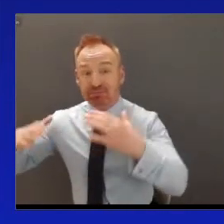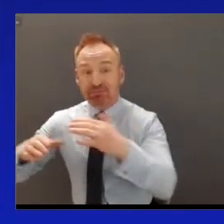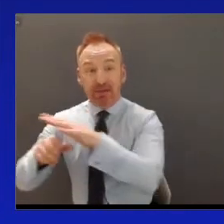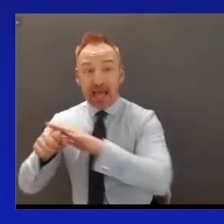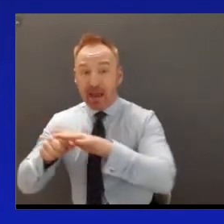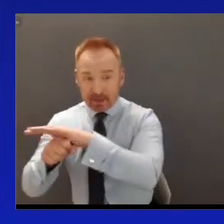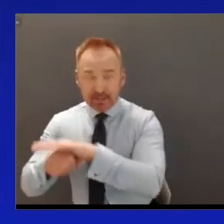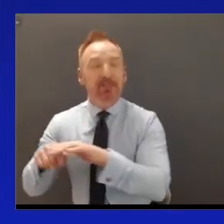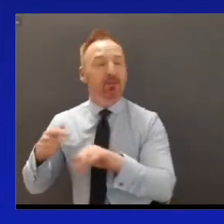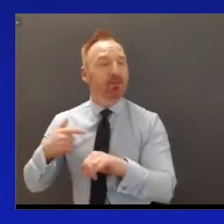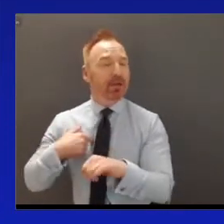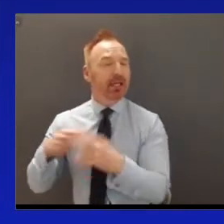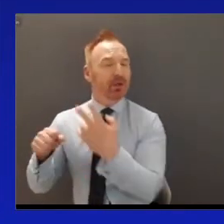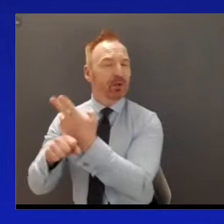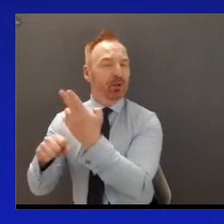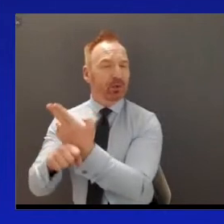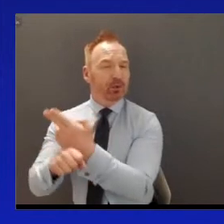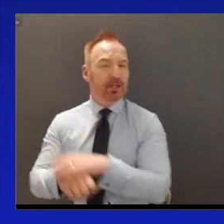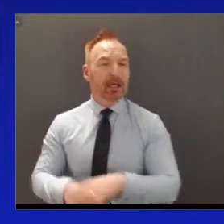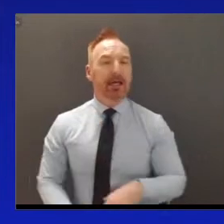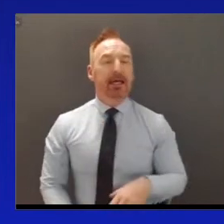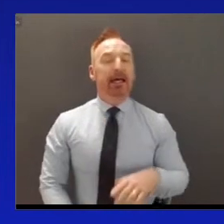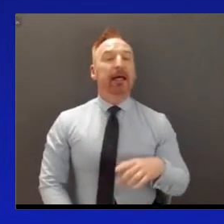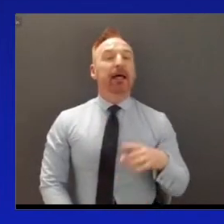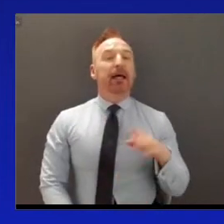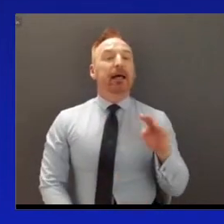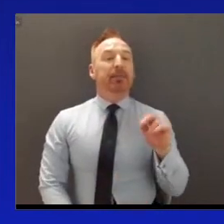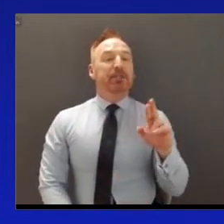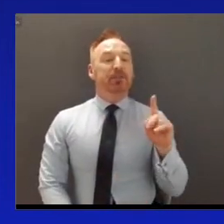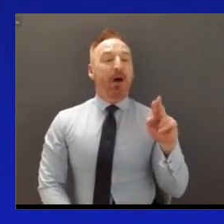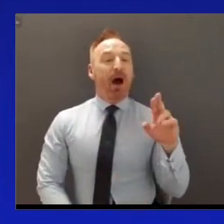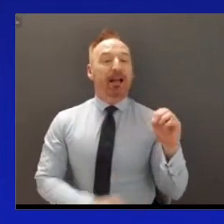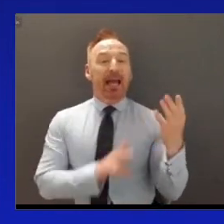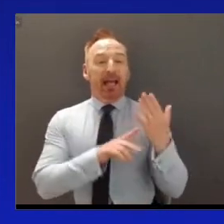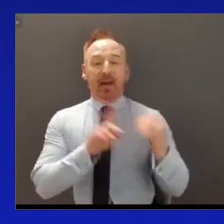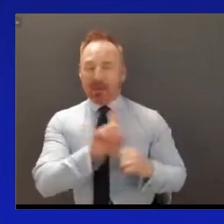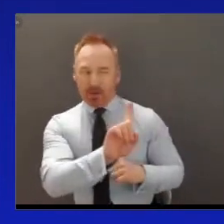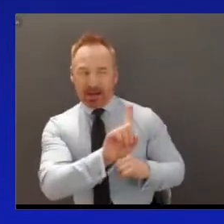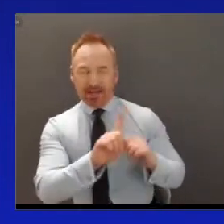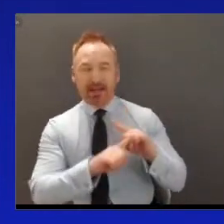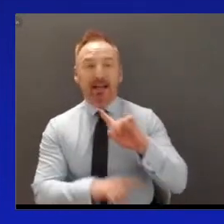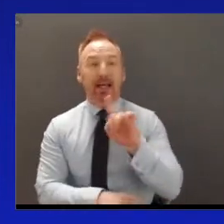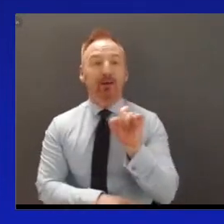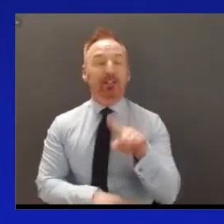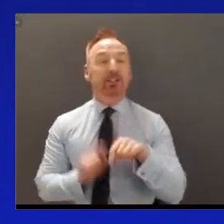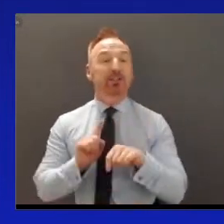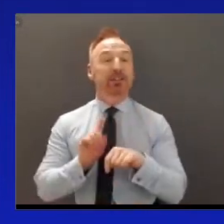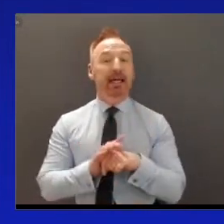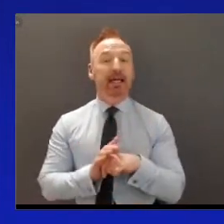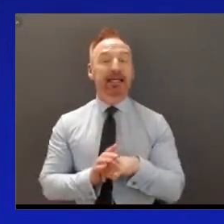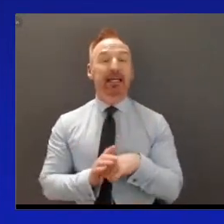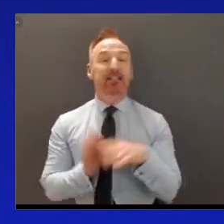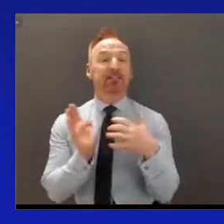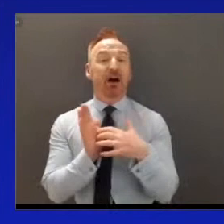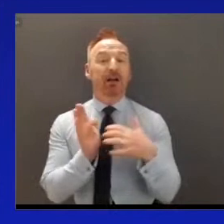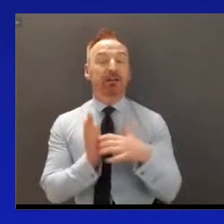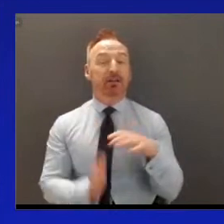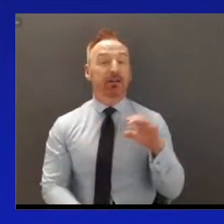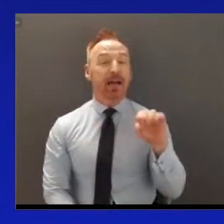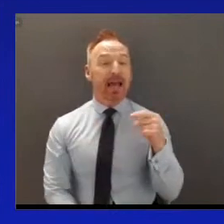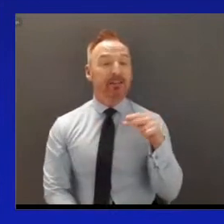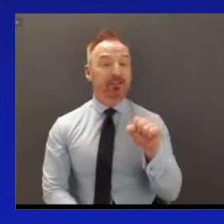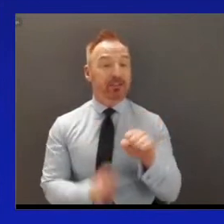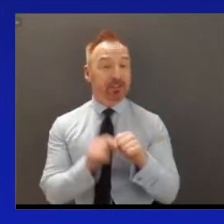sorry. Yeah, just one very quick question, just something that came up that you were speaking to, Dr. Etches. When you're doing